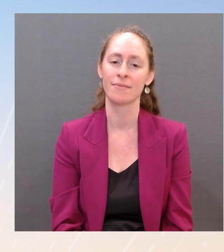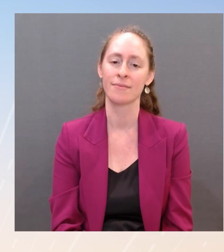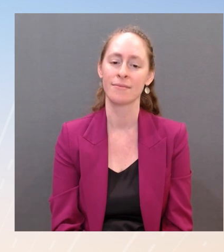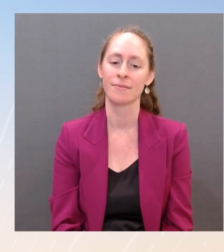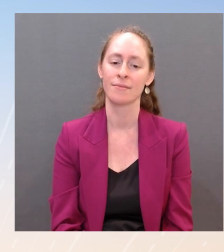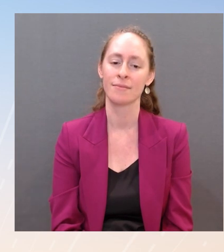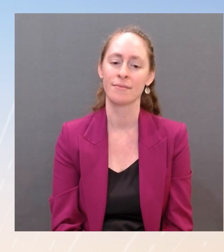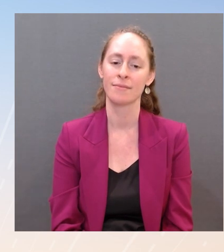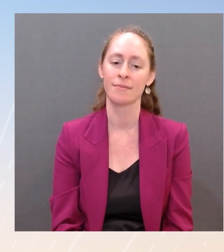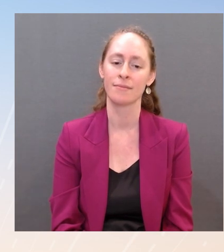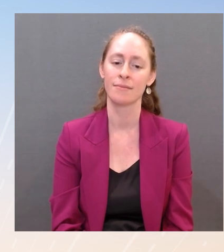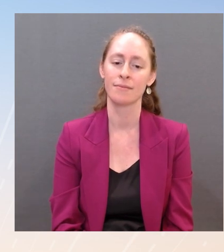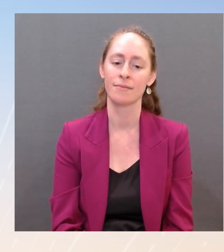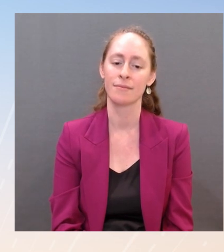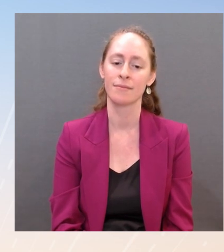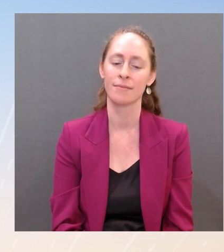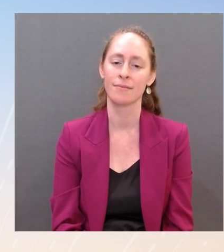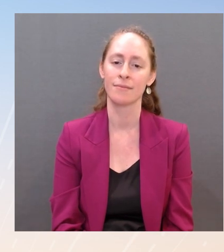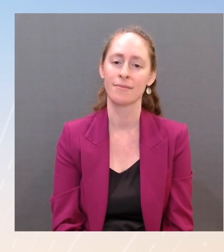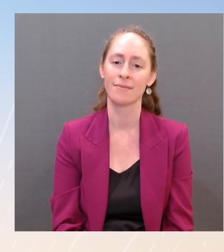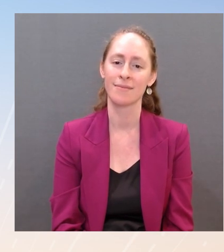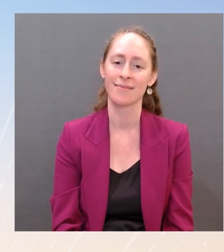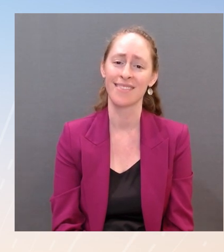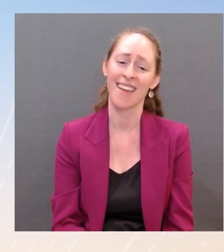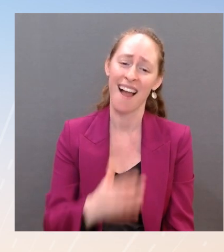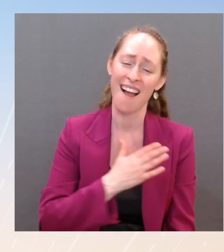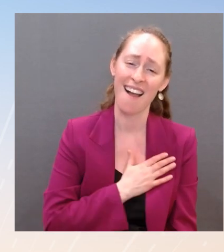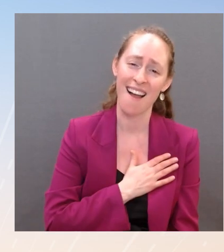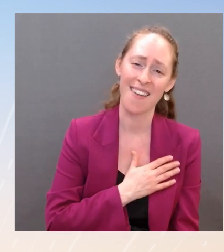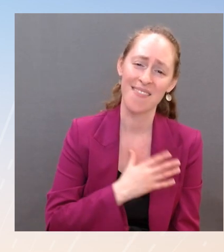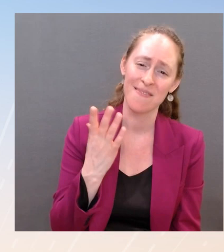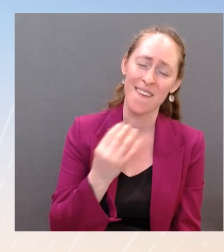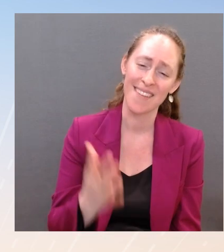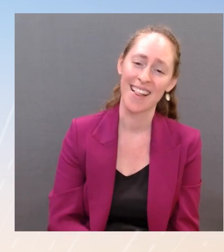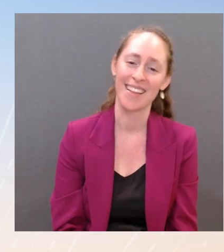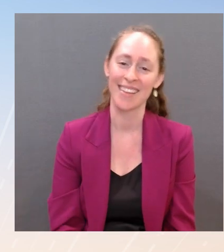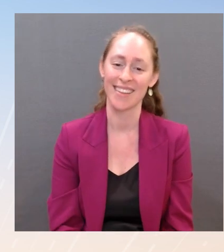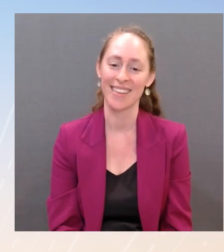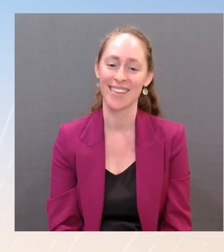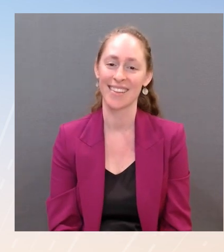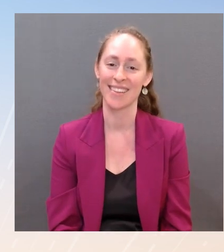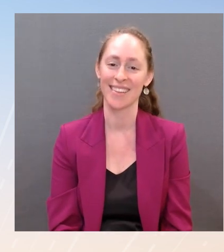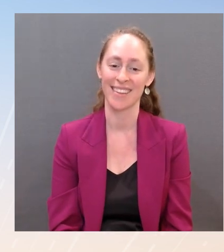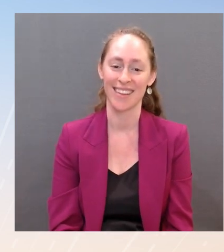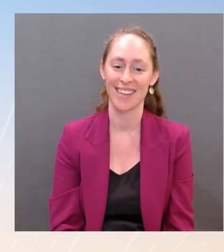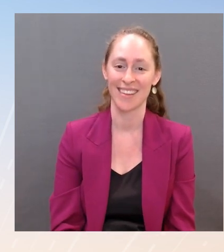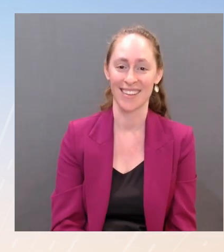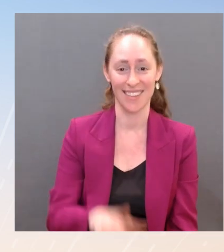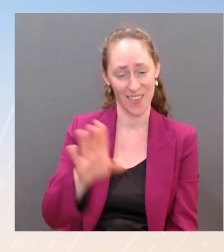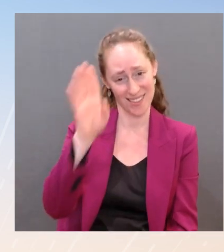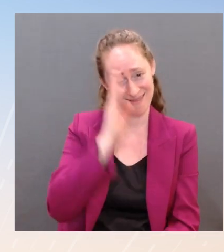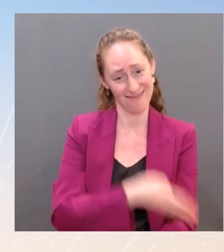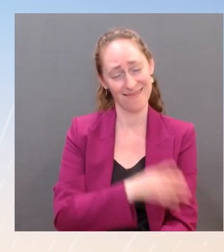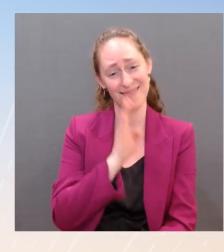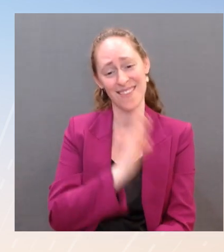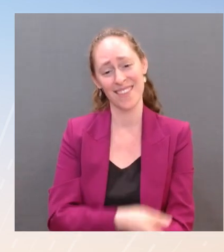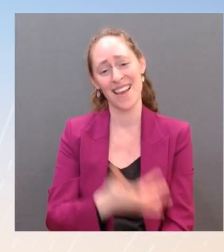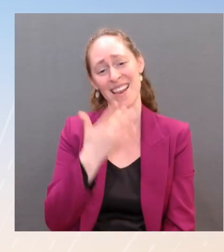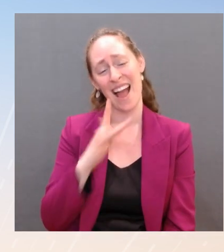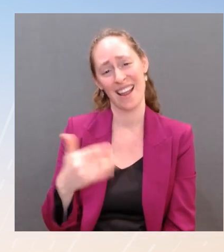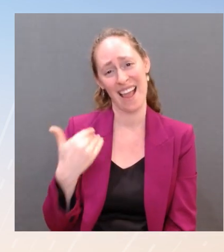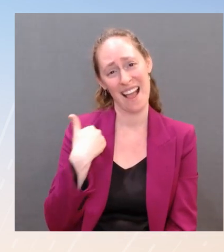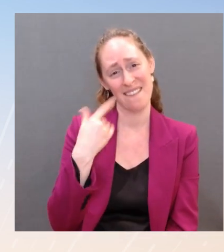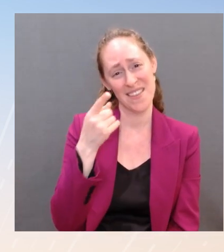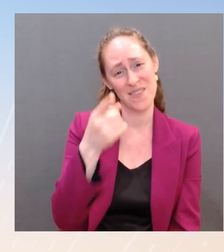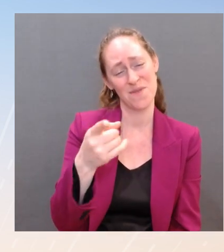Ayana, that is so beautiful. And your son and your daughter are so lucky to have such a strong mom, such an honest mom who can be vulnerable and real.